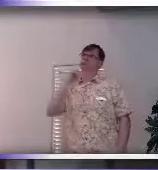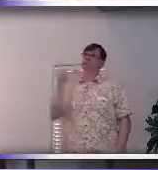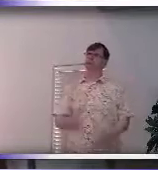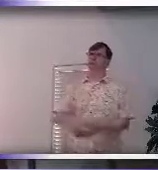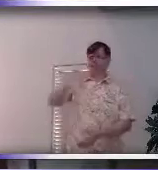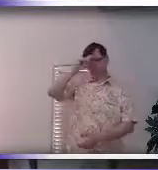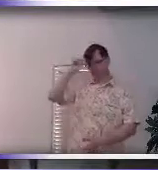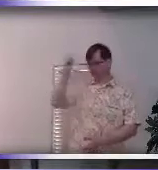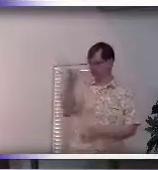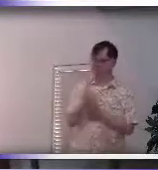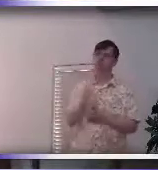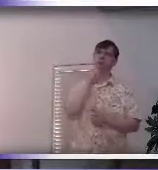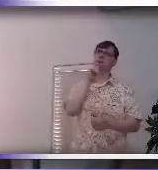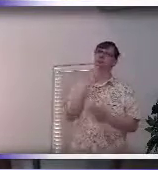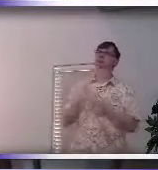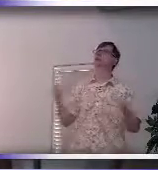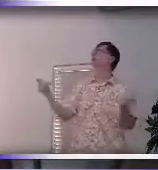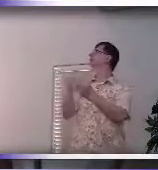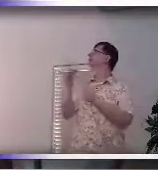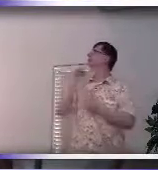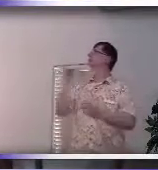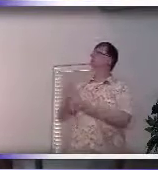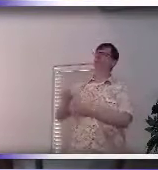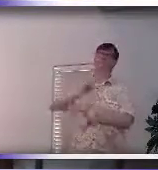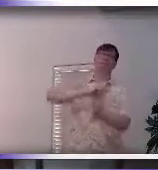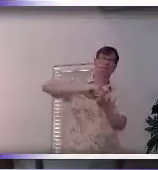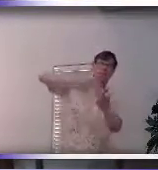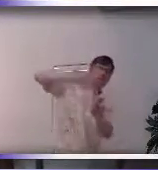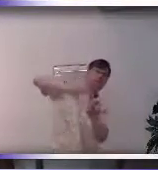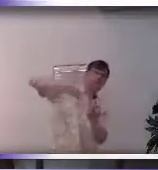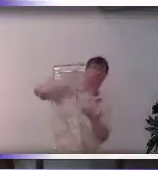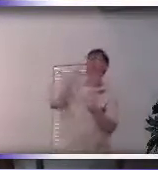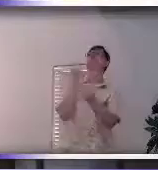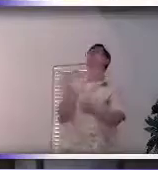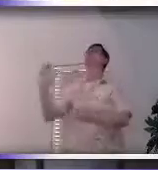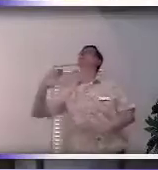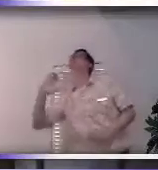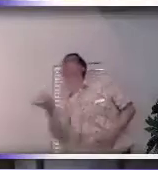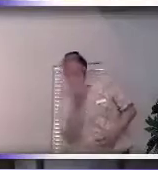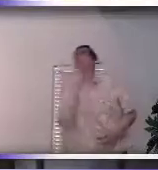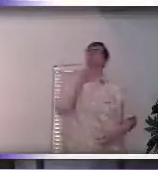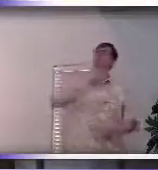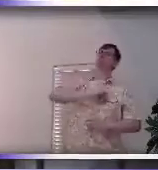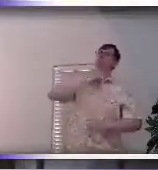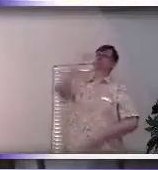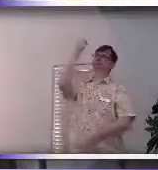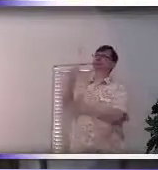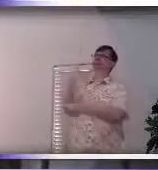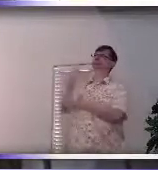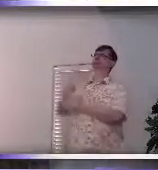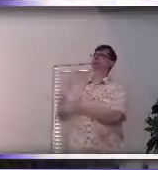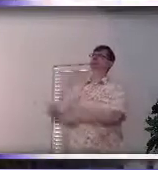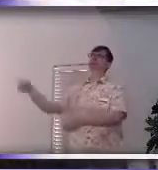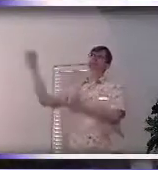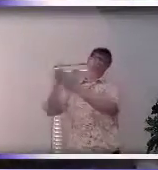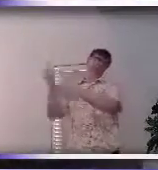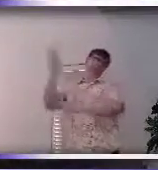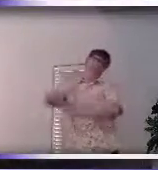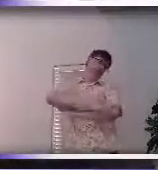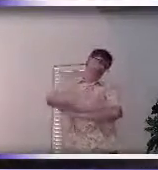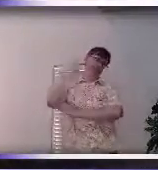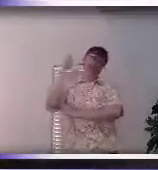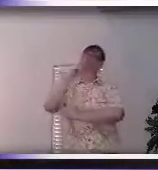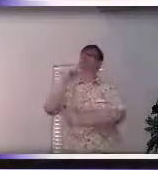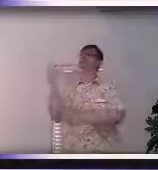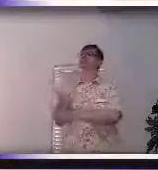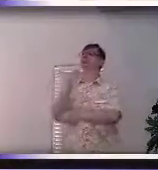ignore the part about the perpetration or commission as of a crime, because that was my other career back in the day. Not being a criminal, but